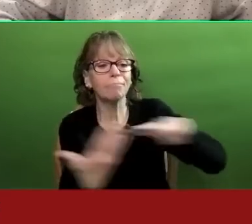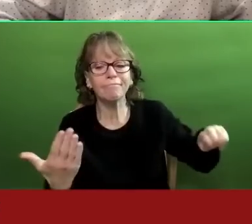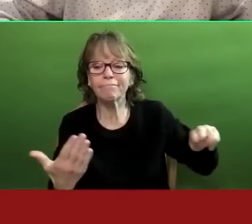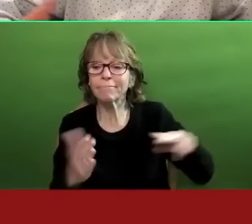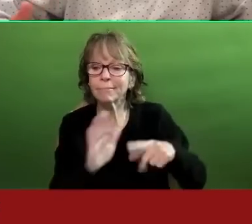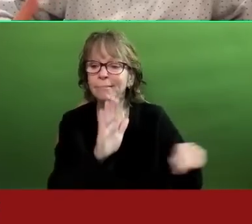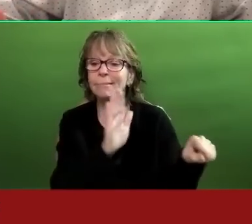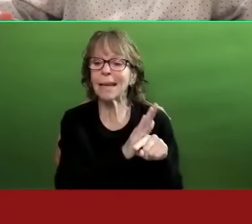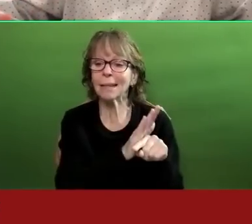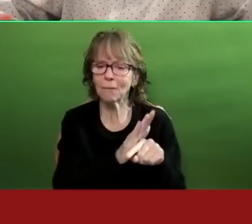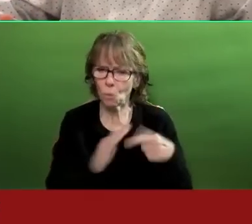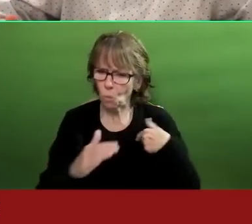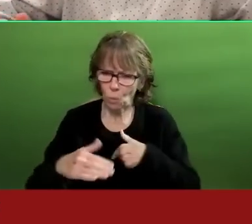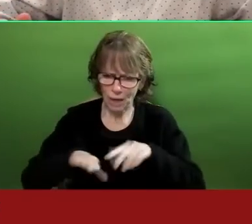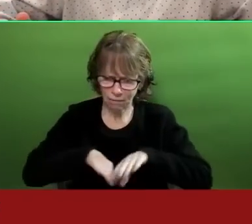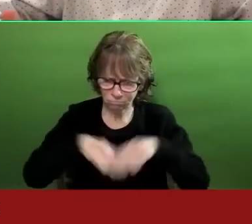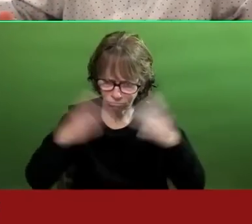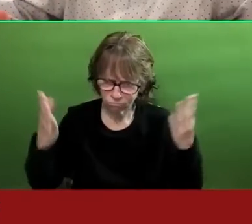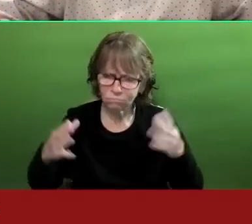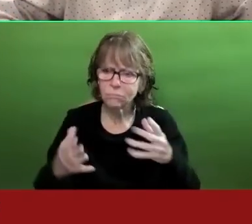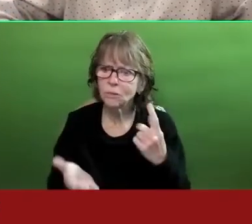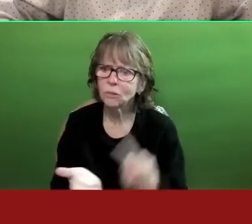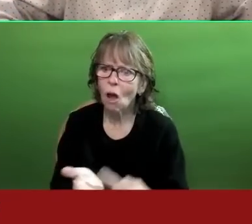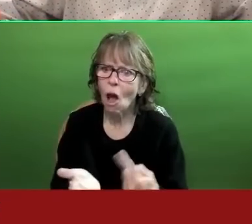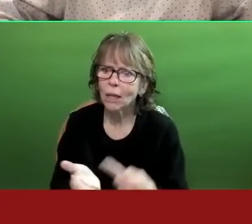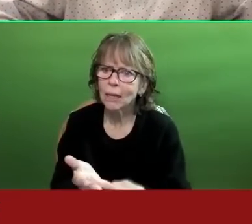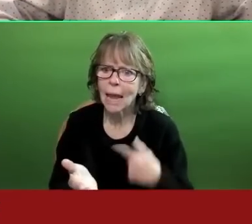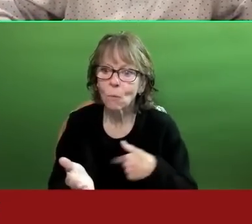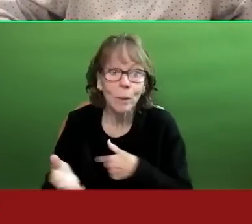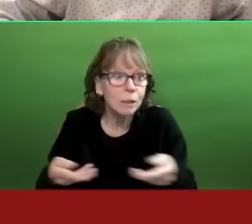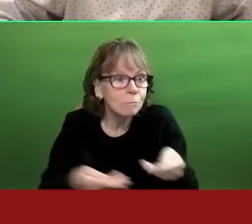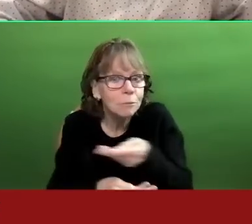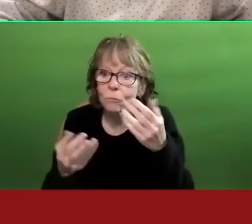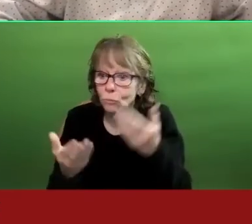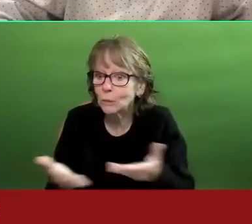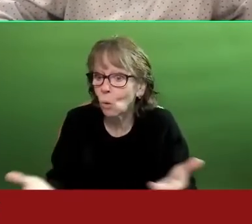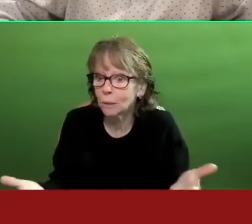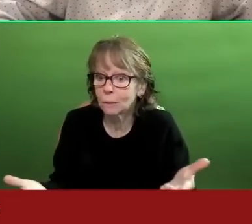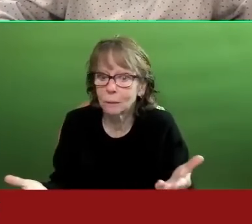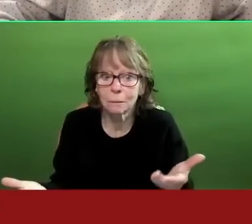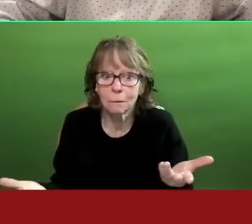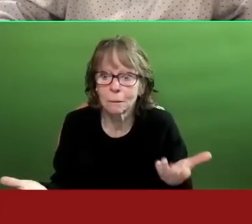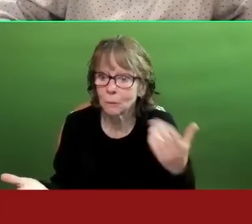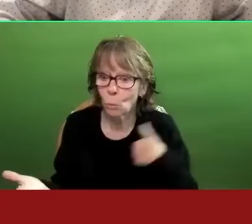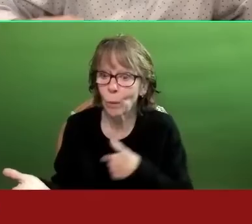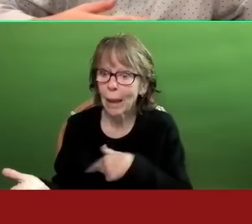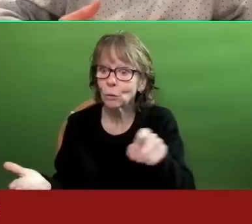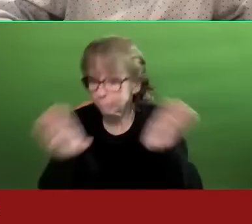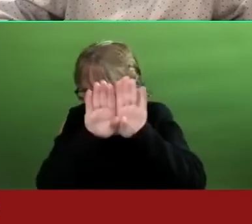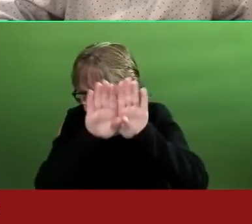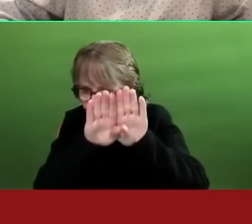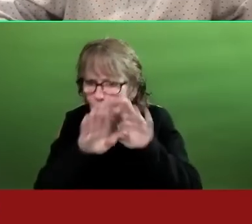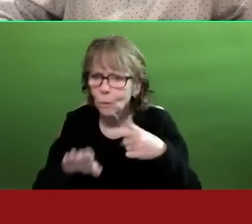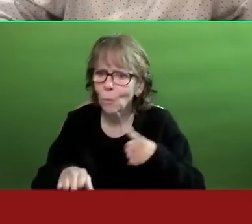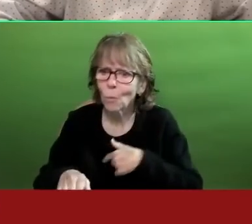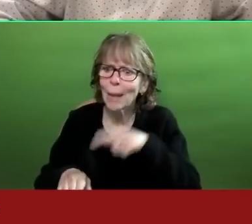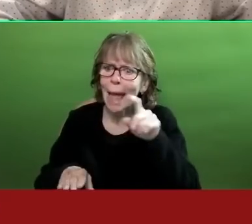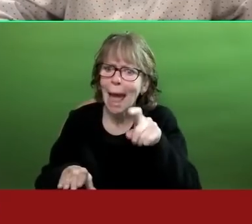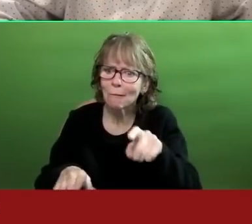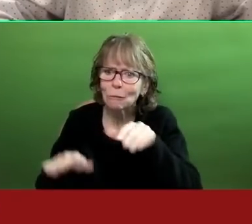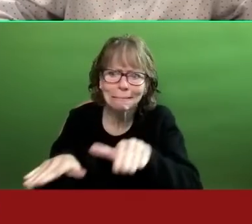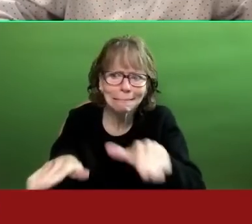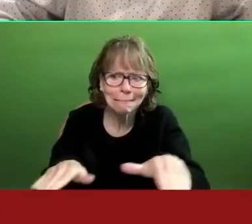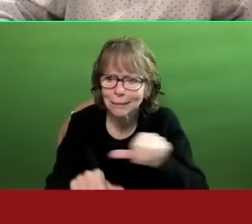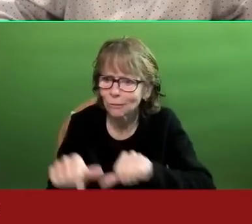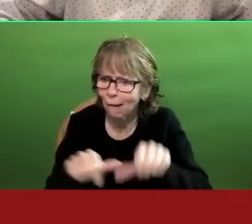it and we share resources with others. And that's largely because we have to, right? So what drives this? I think